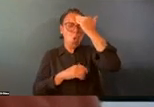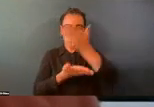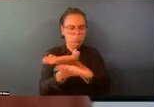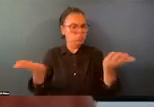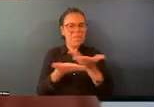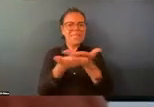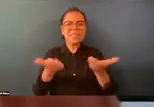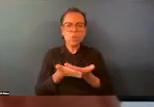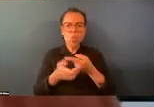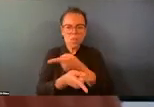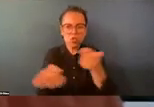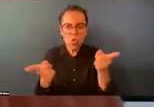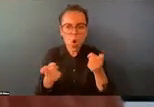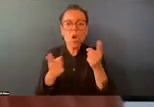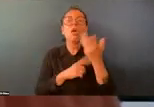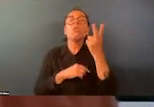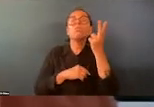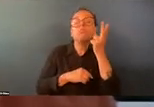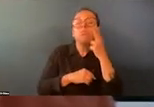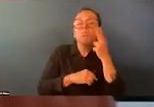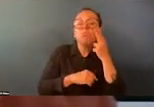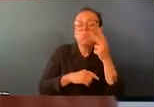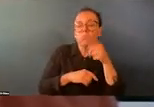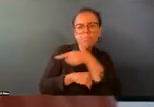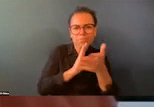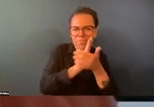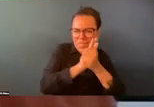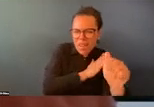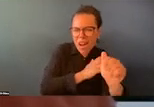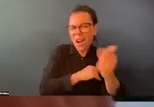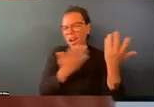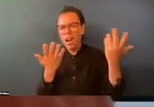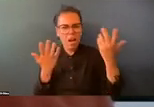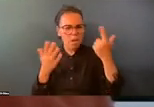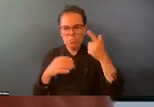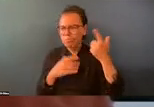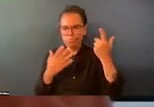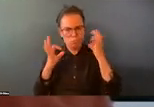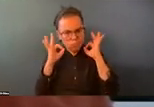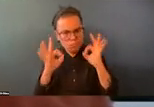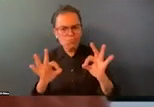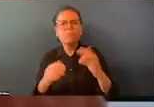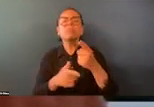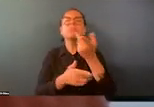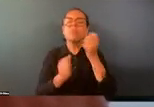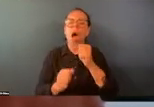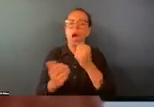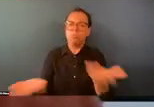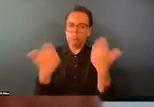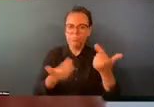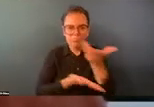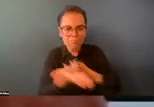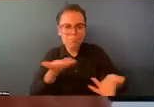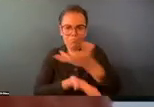to identify requirements, address needs, incorporate the concerns of stakeholders, and